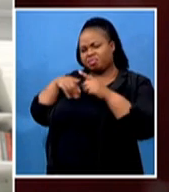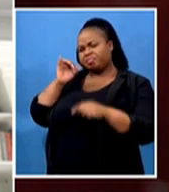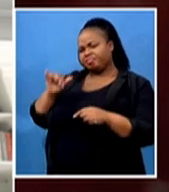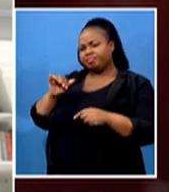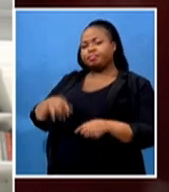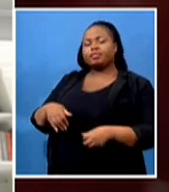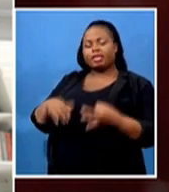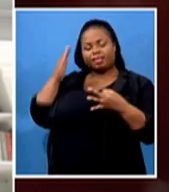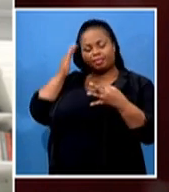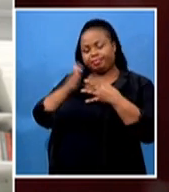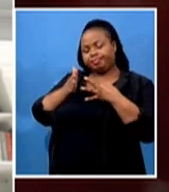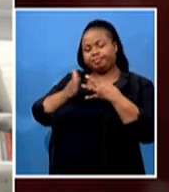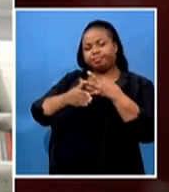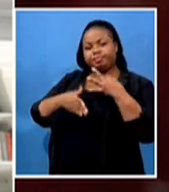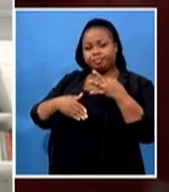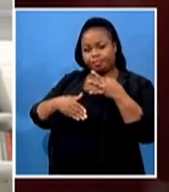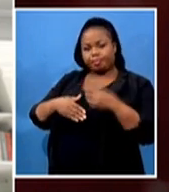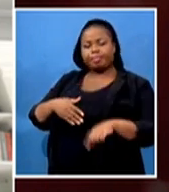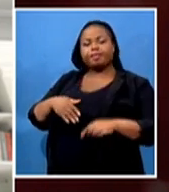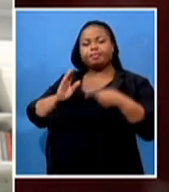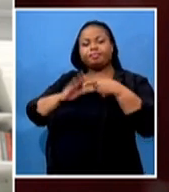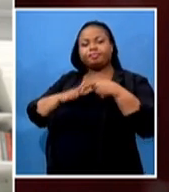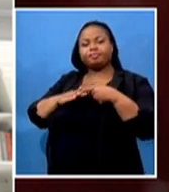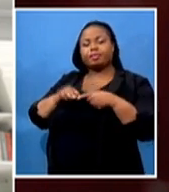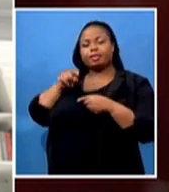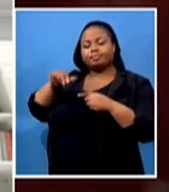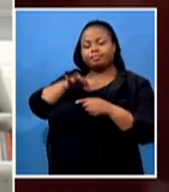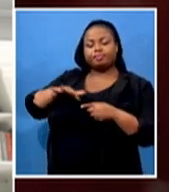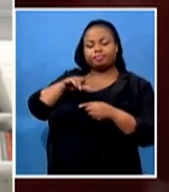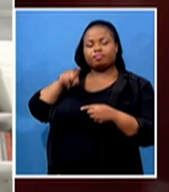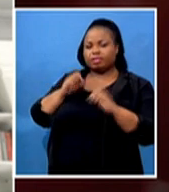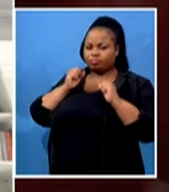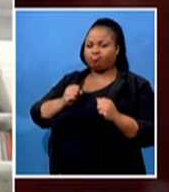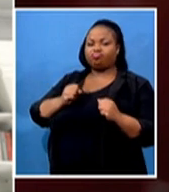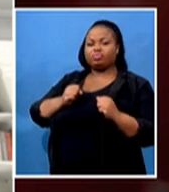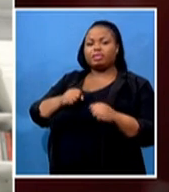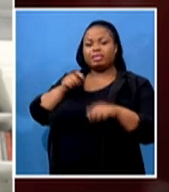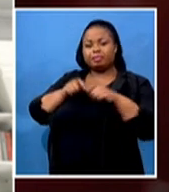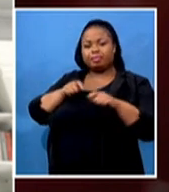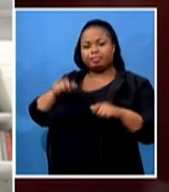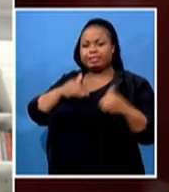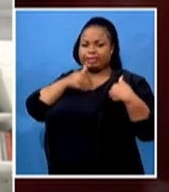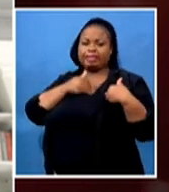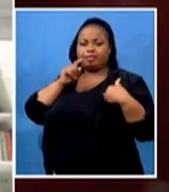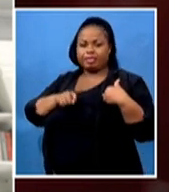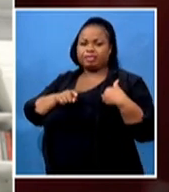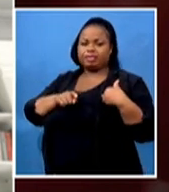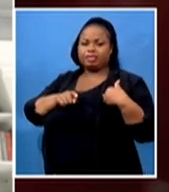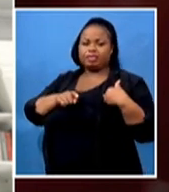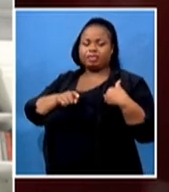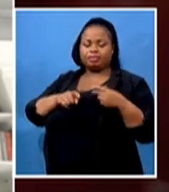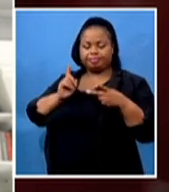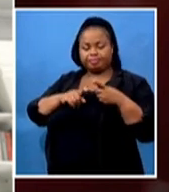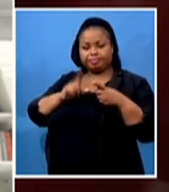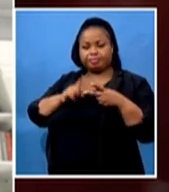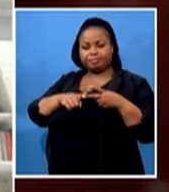the infrastructure must be solid, that people must have a safe physical space. Secondly, it's the people, the academics, the